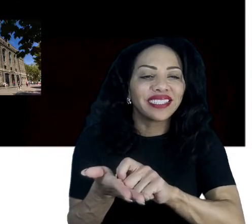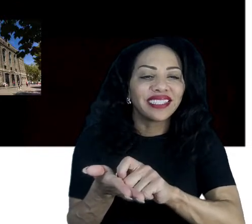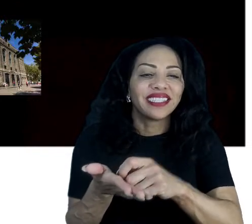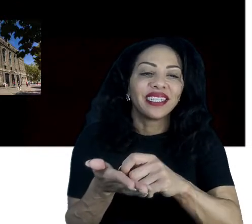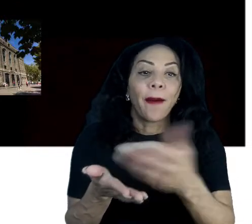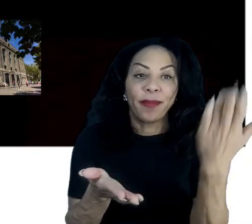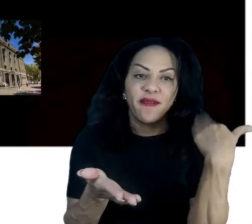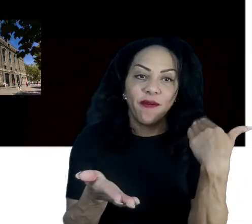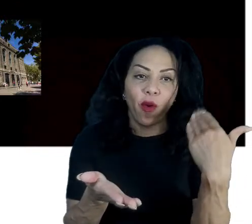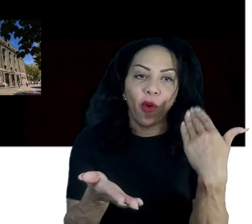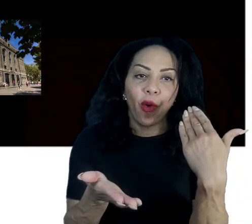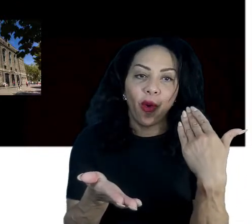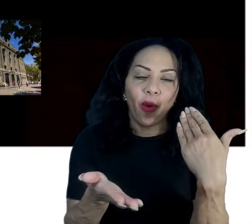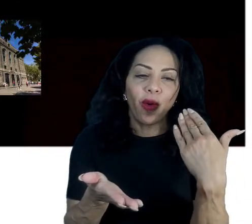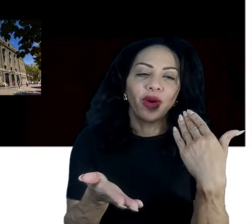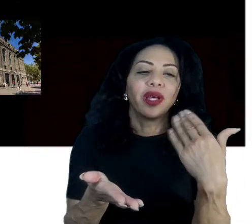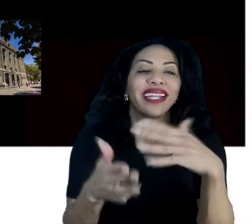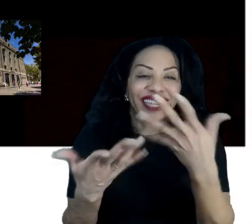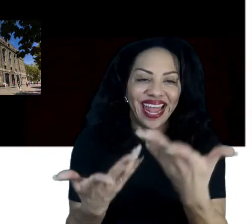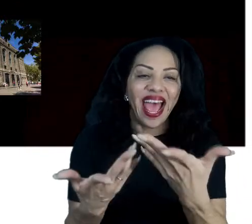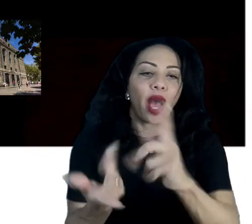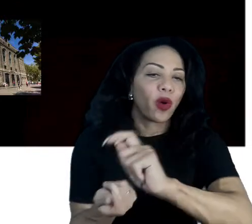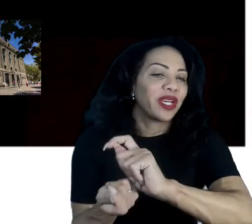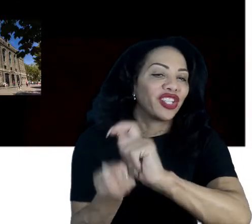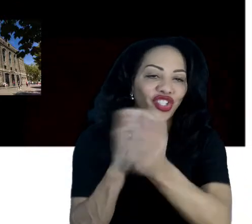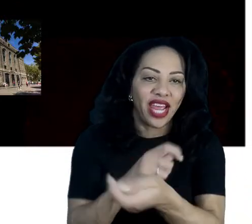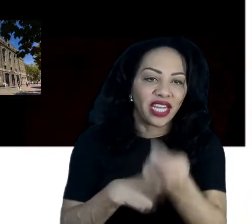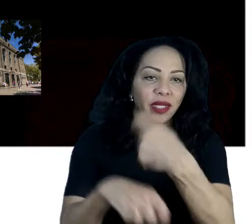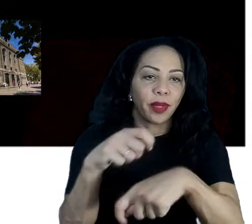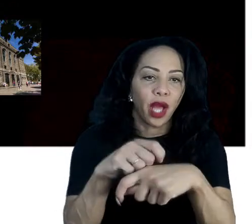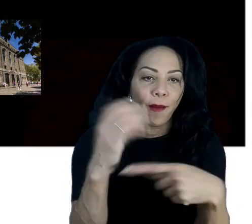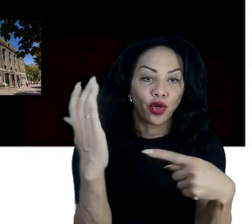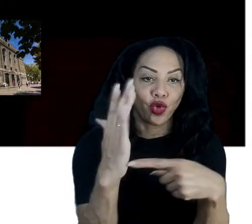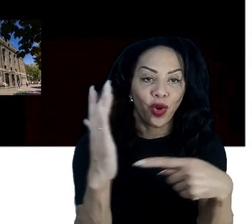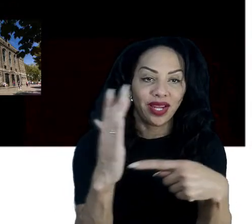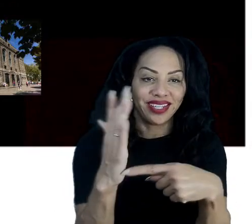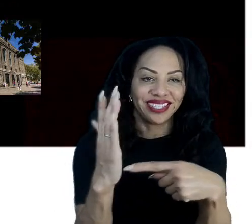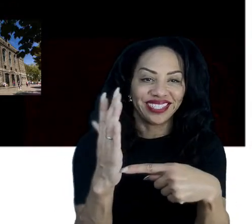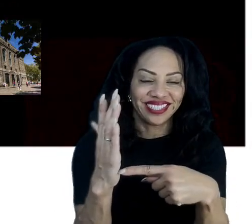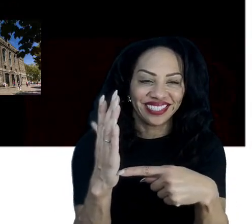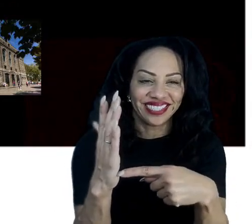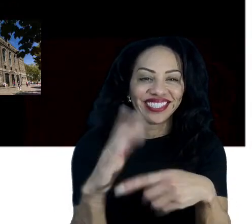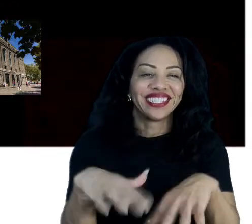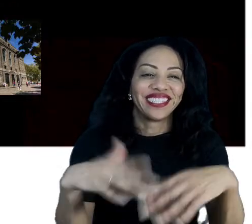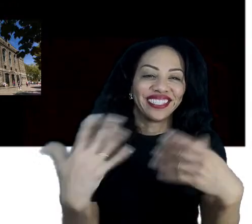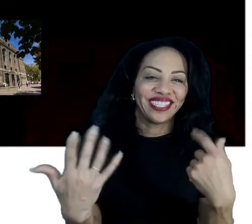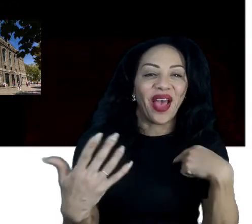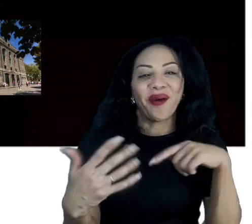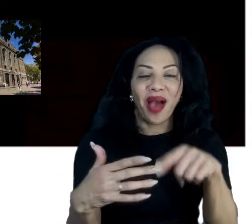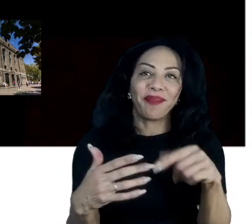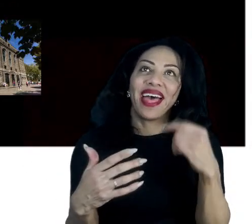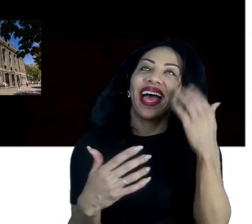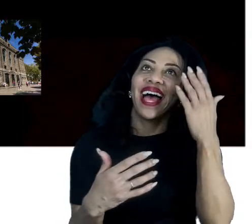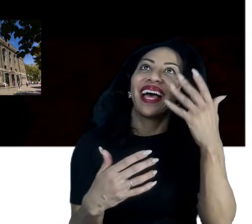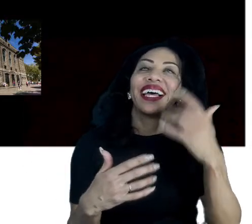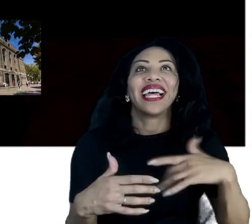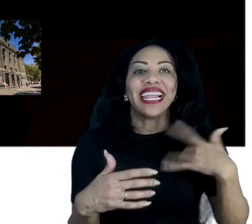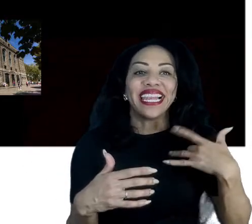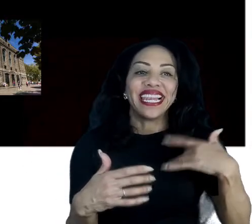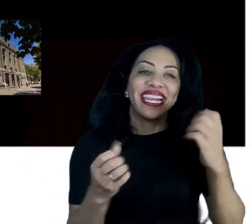fax machines, reliving the dream. And at the end of the performance, I